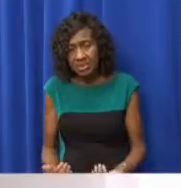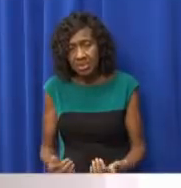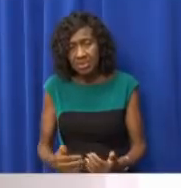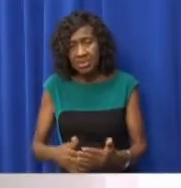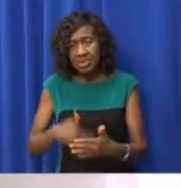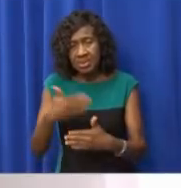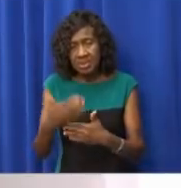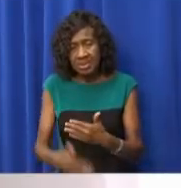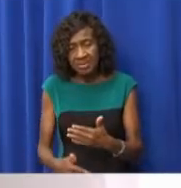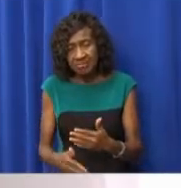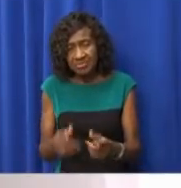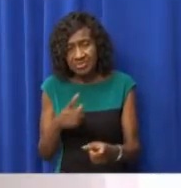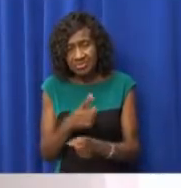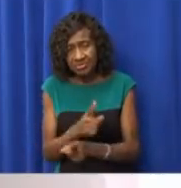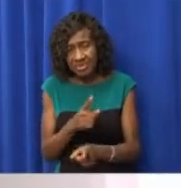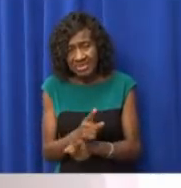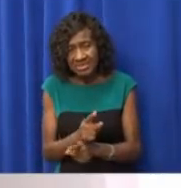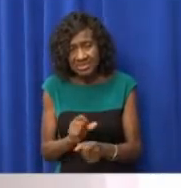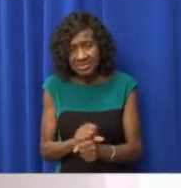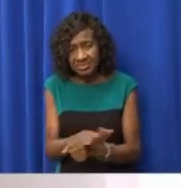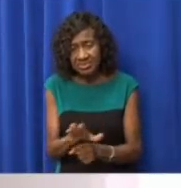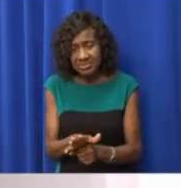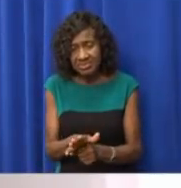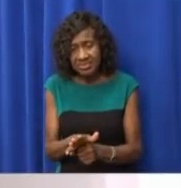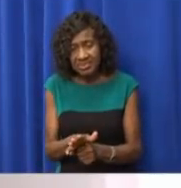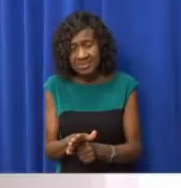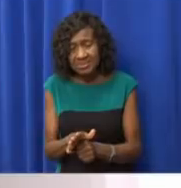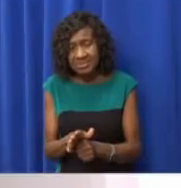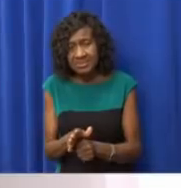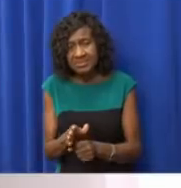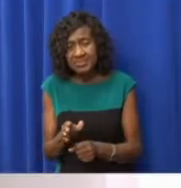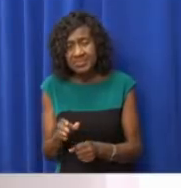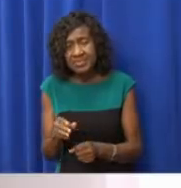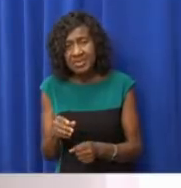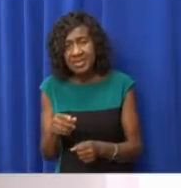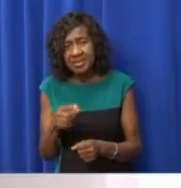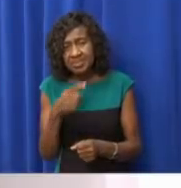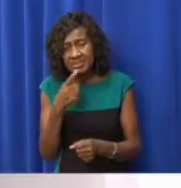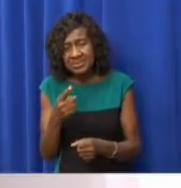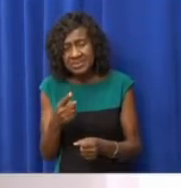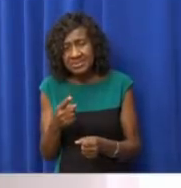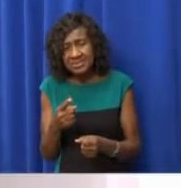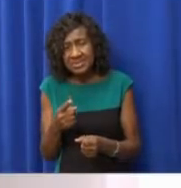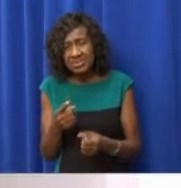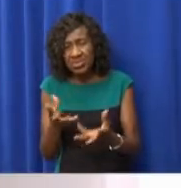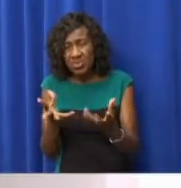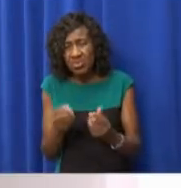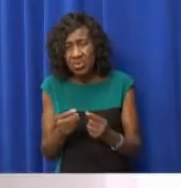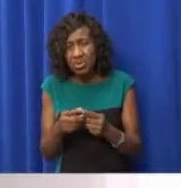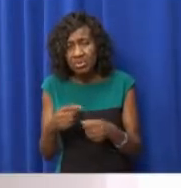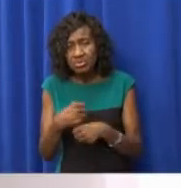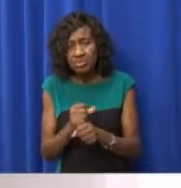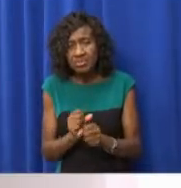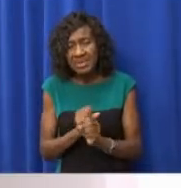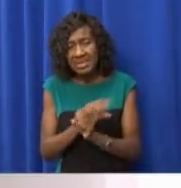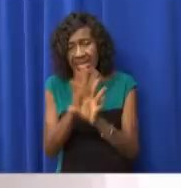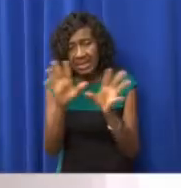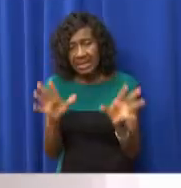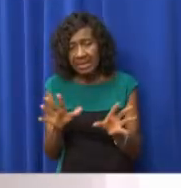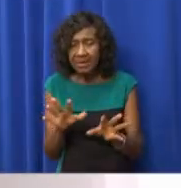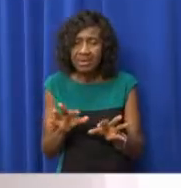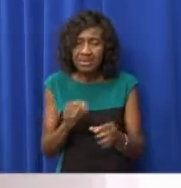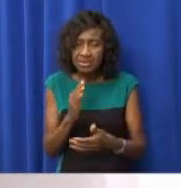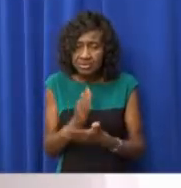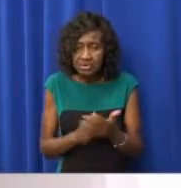we know employment will be the #1 item that needs to be addressed. And so I think there needs to be some clarity and some explanations and answers